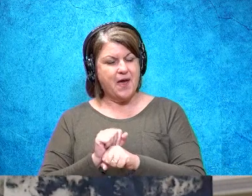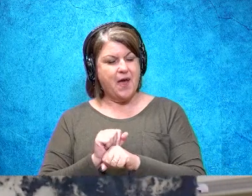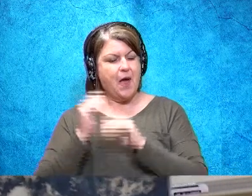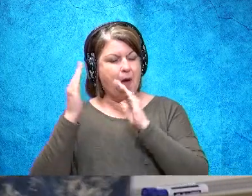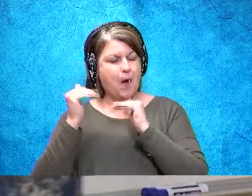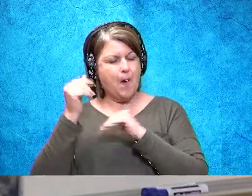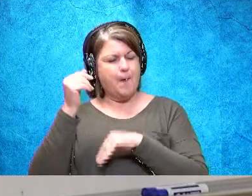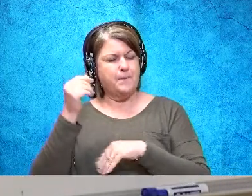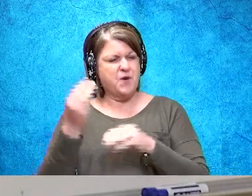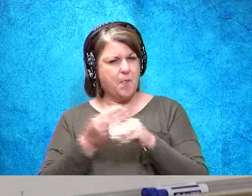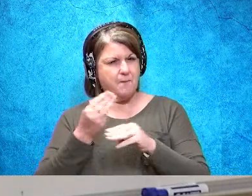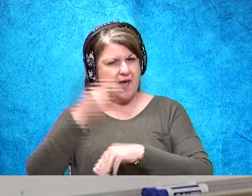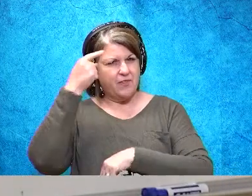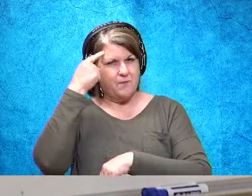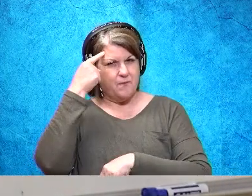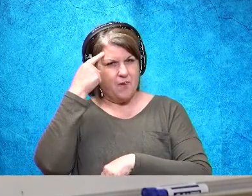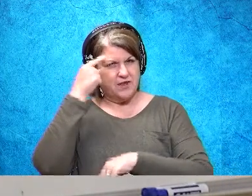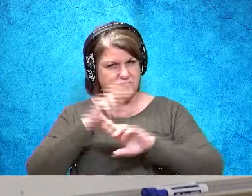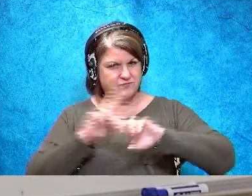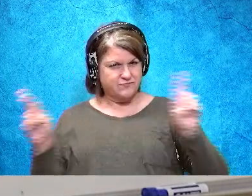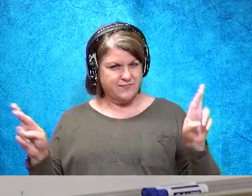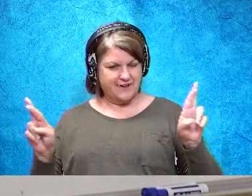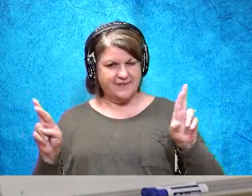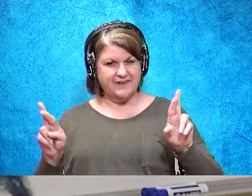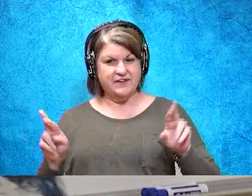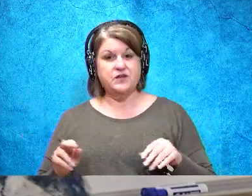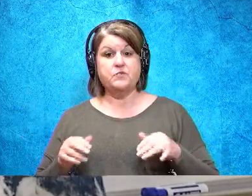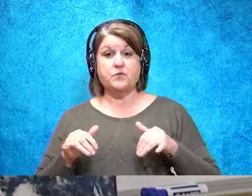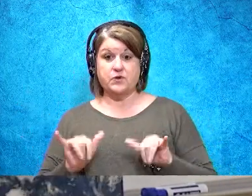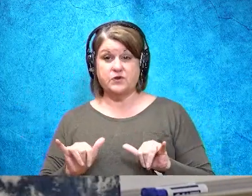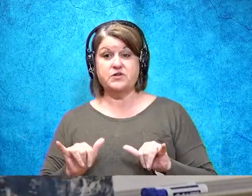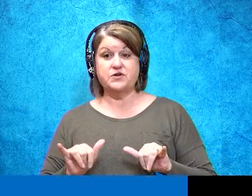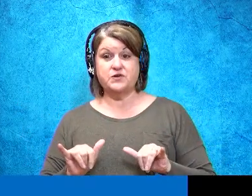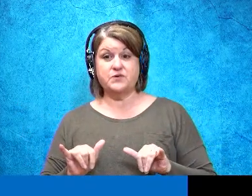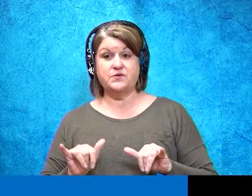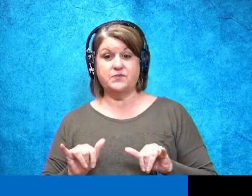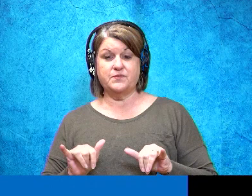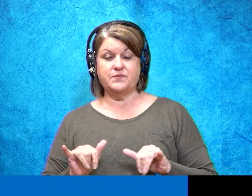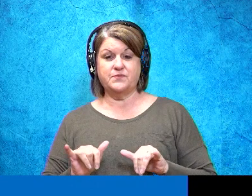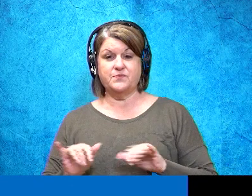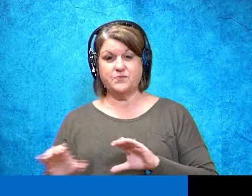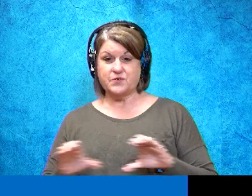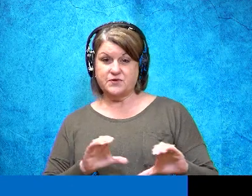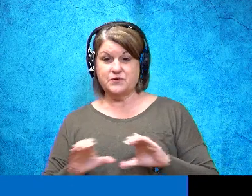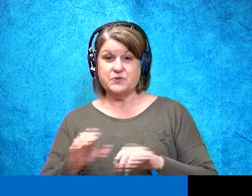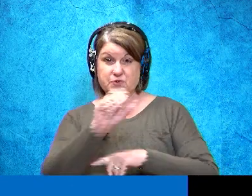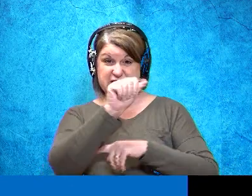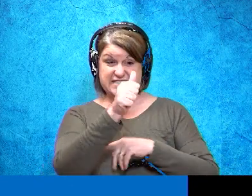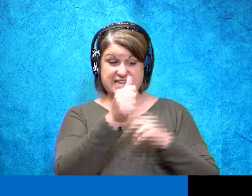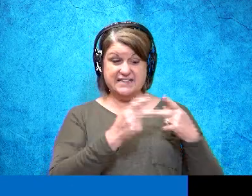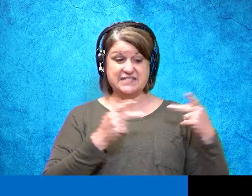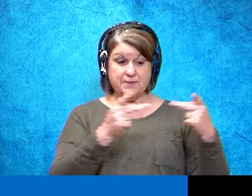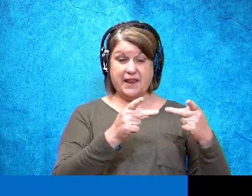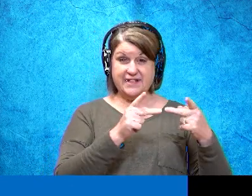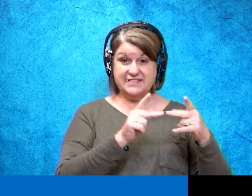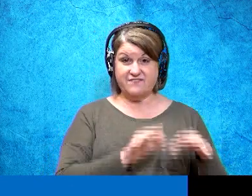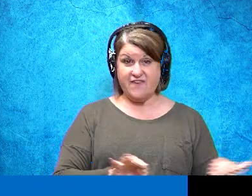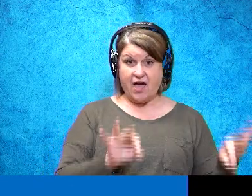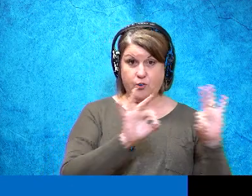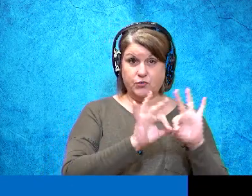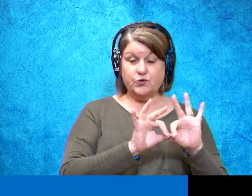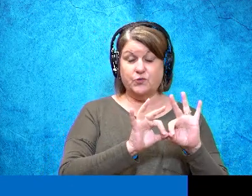up. We're going to still do our still standards for today. We are doing tens place value